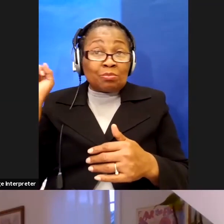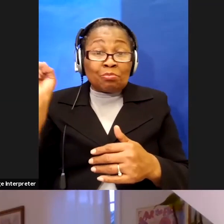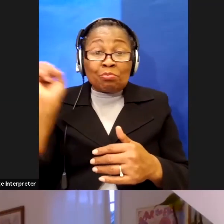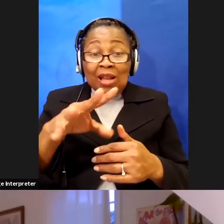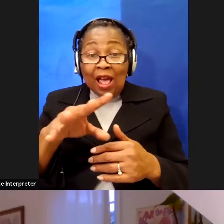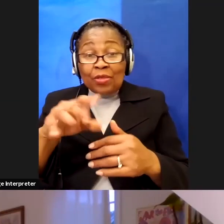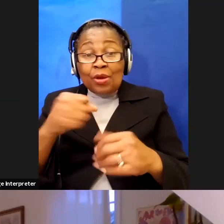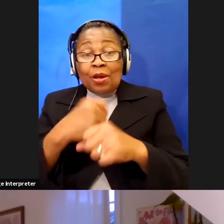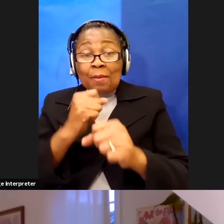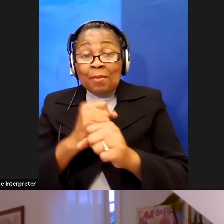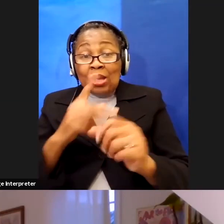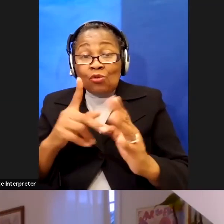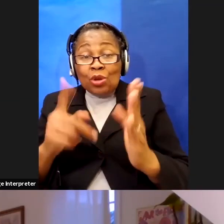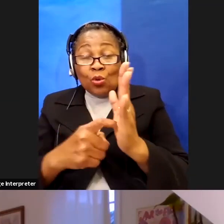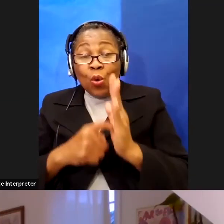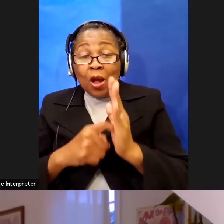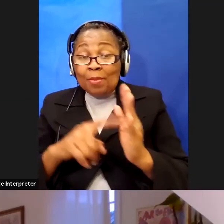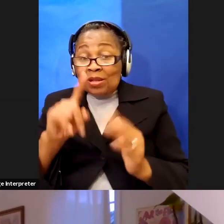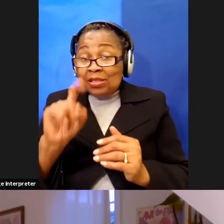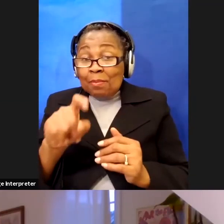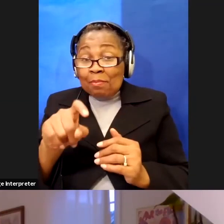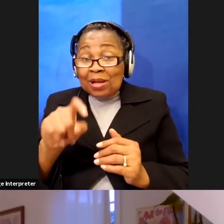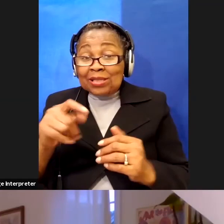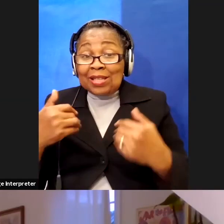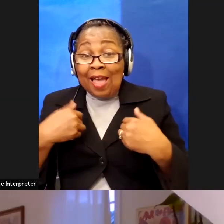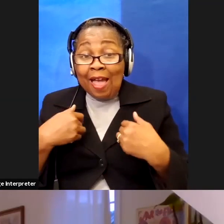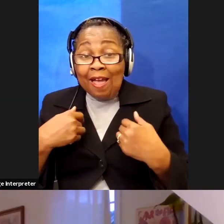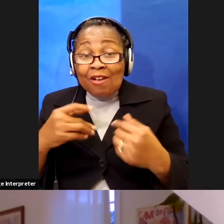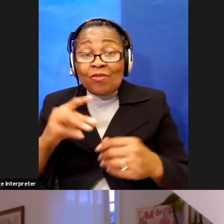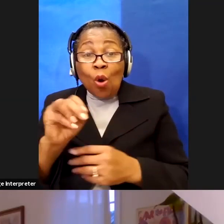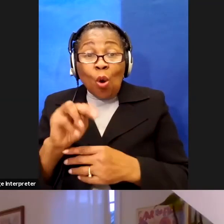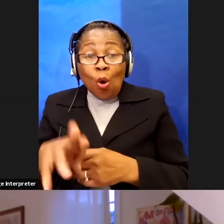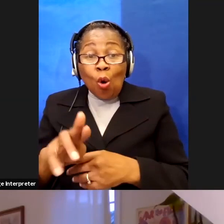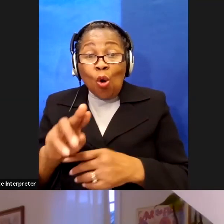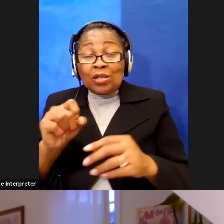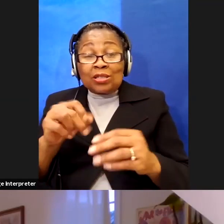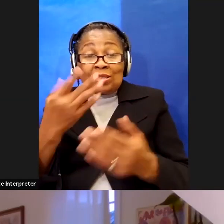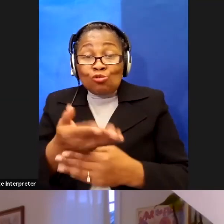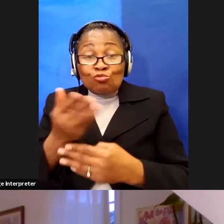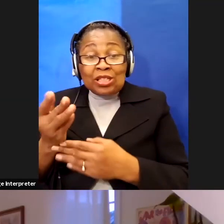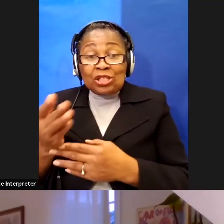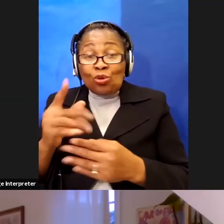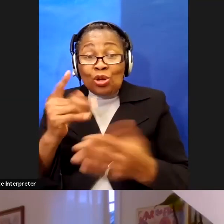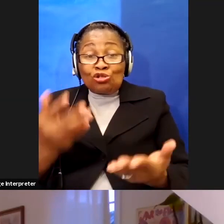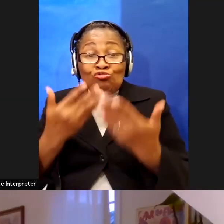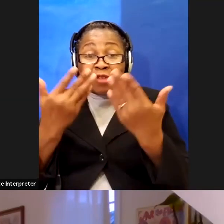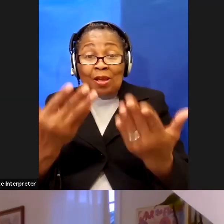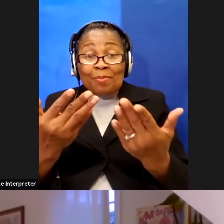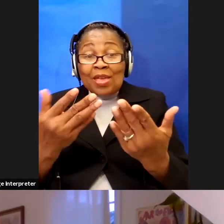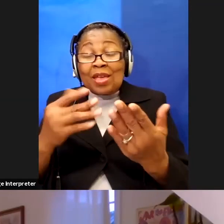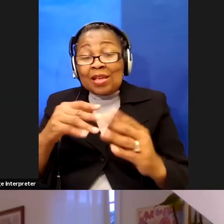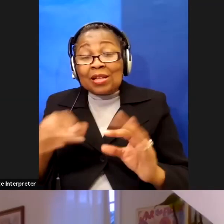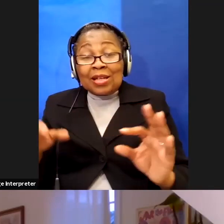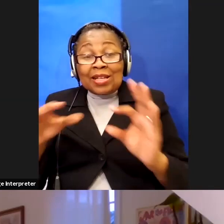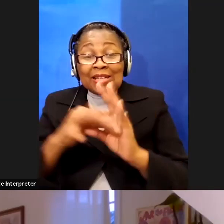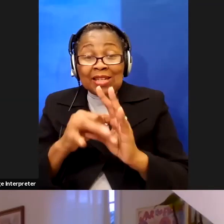requirement as one of your must-haves on your website? Or is there a resource that you would recommend of connecting to web developers that